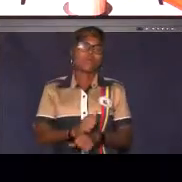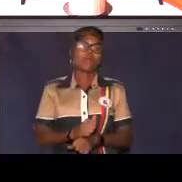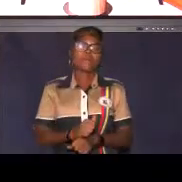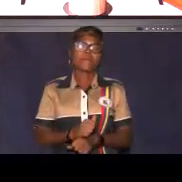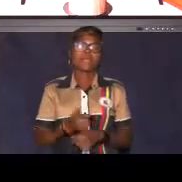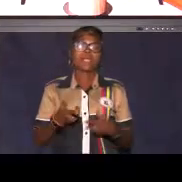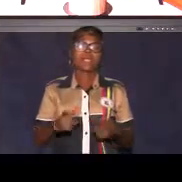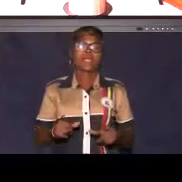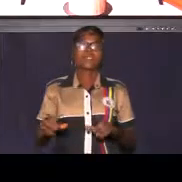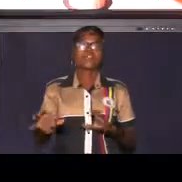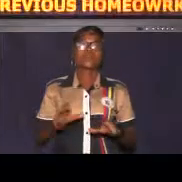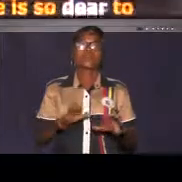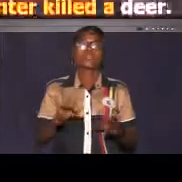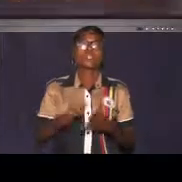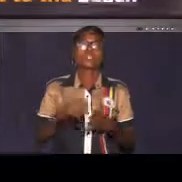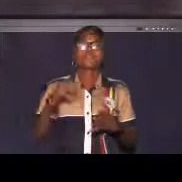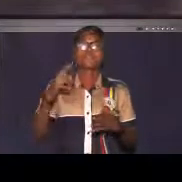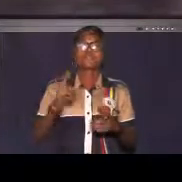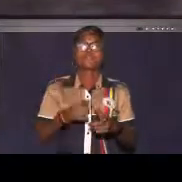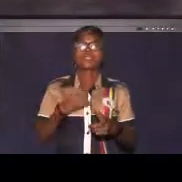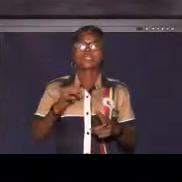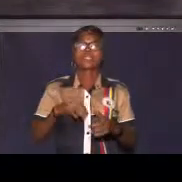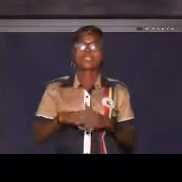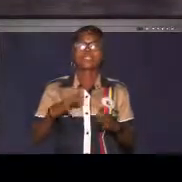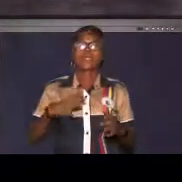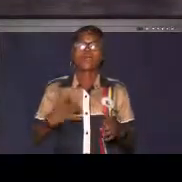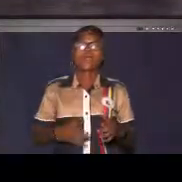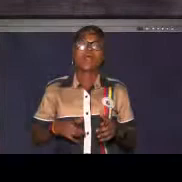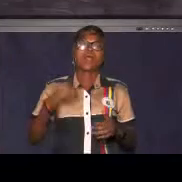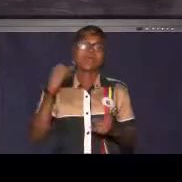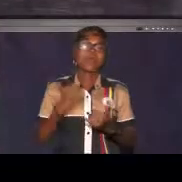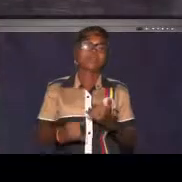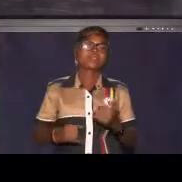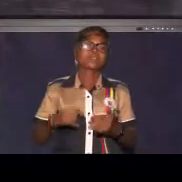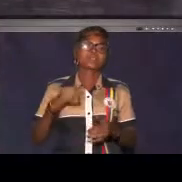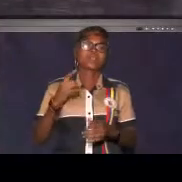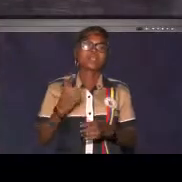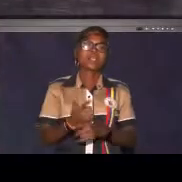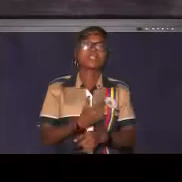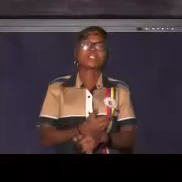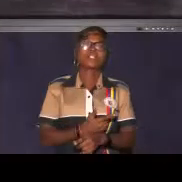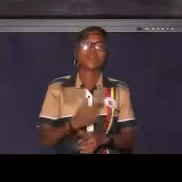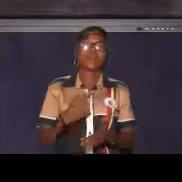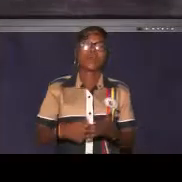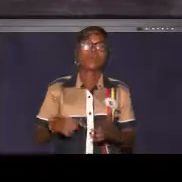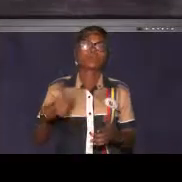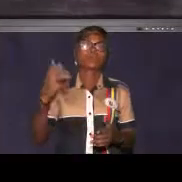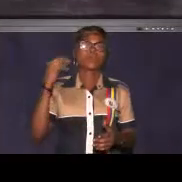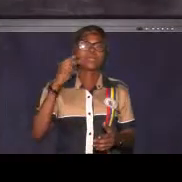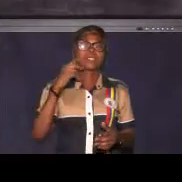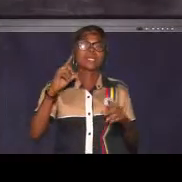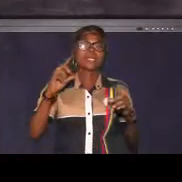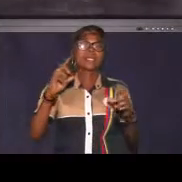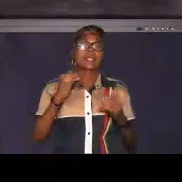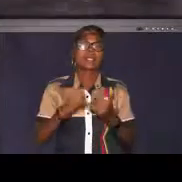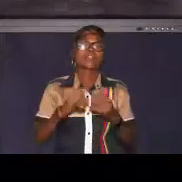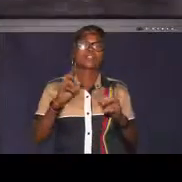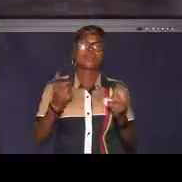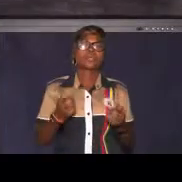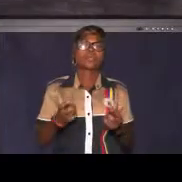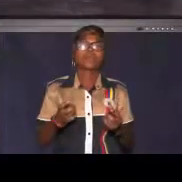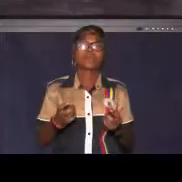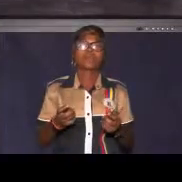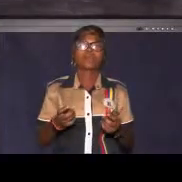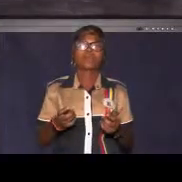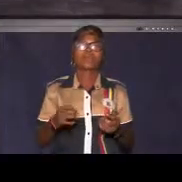homework. Let's do that first. In our last lesson, what was the last topic?